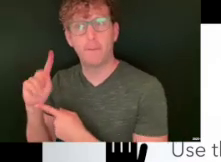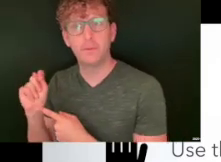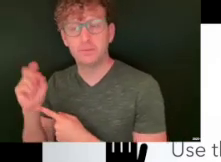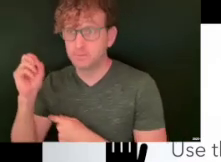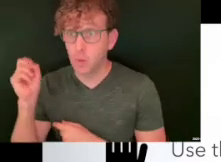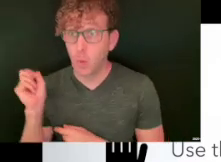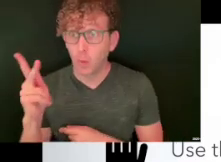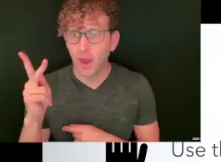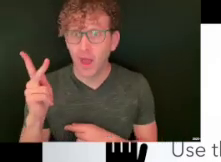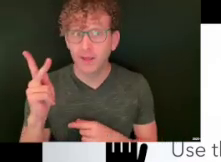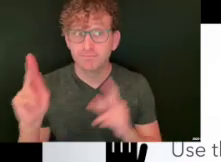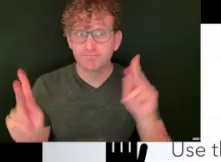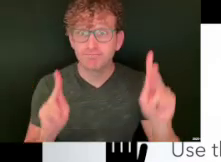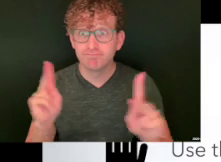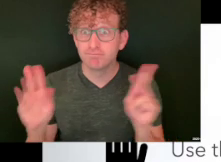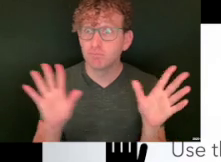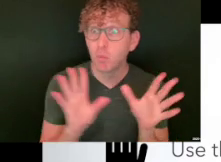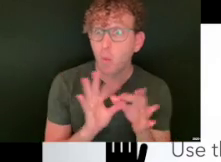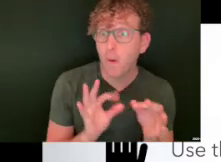cleantransportationincentives@arb.ca.gov.